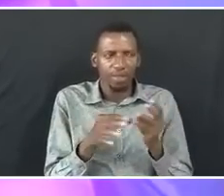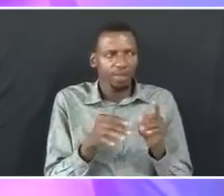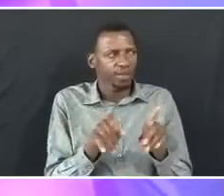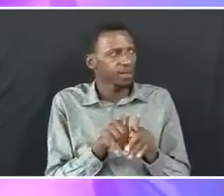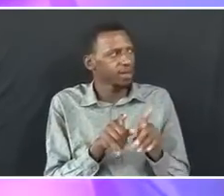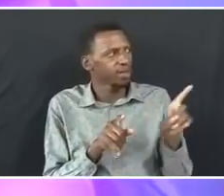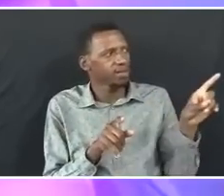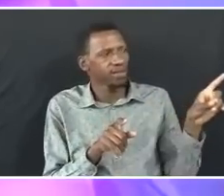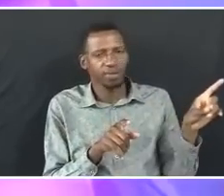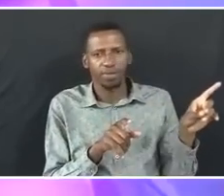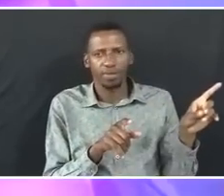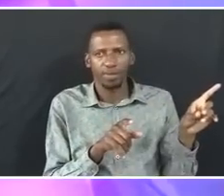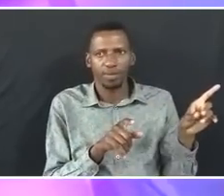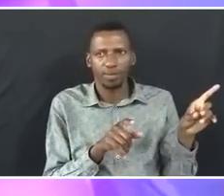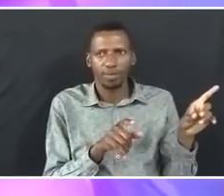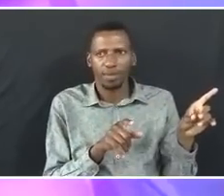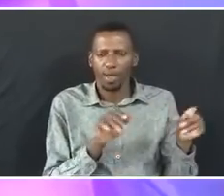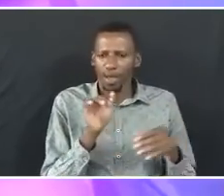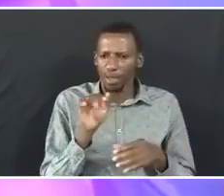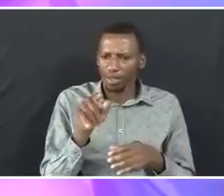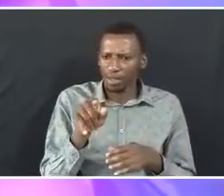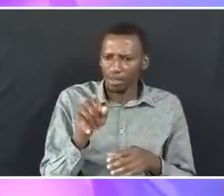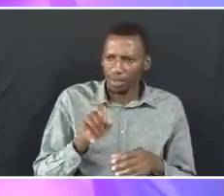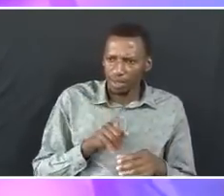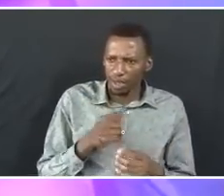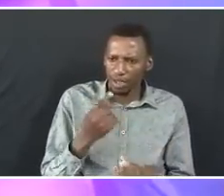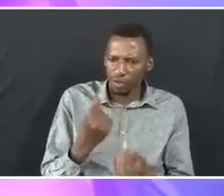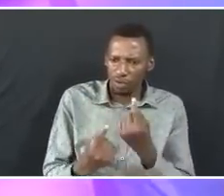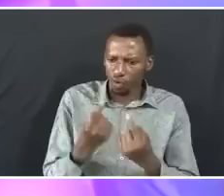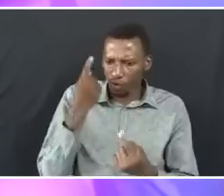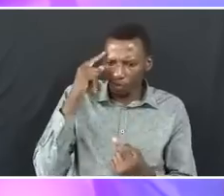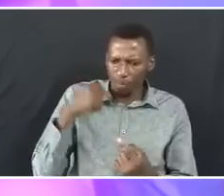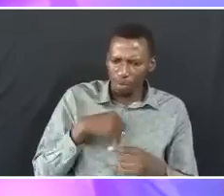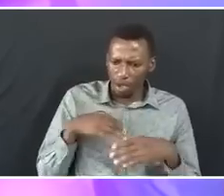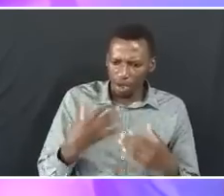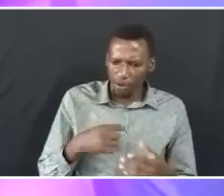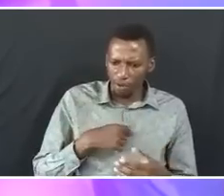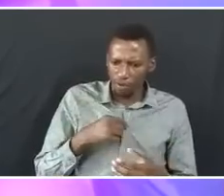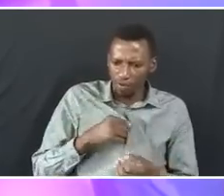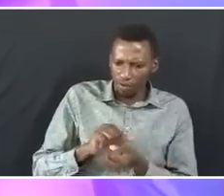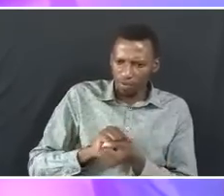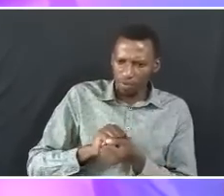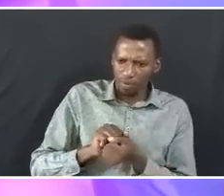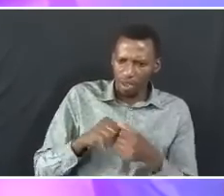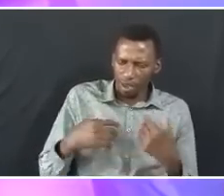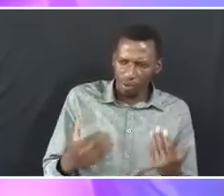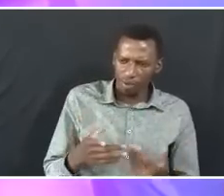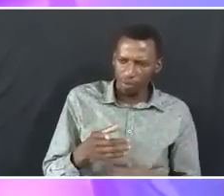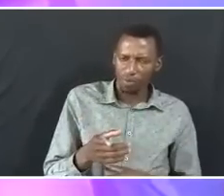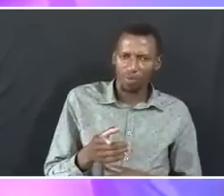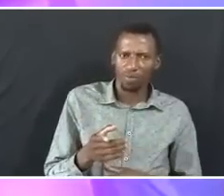And they're asking, when will this girl cook for me? When will this girl do laundry for me? They're asking.